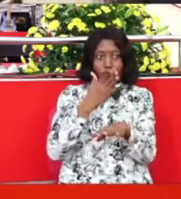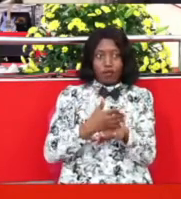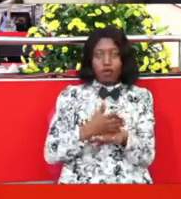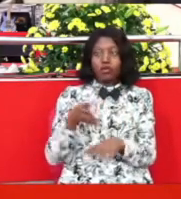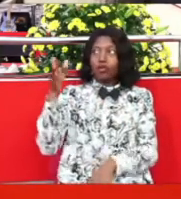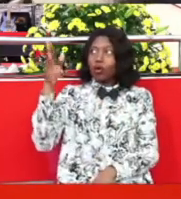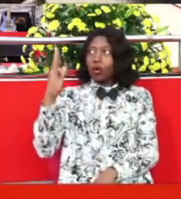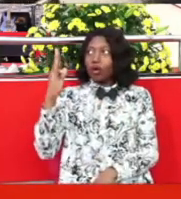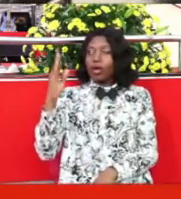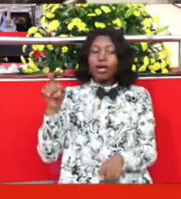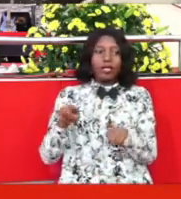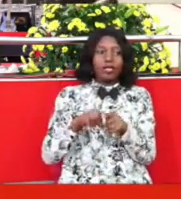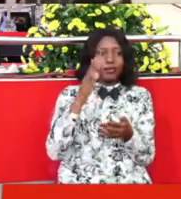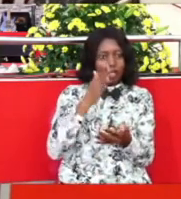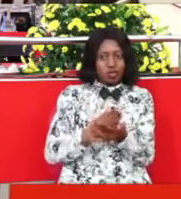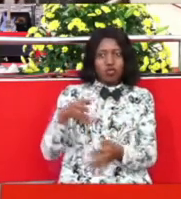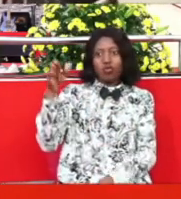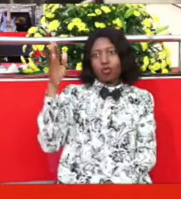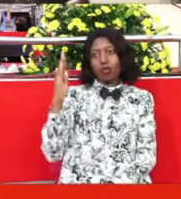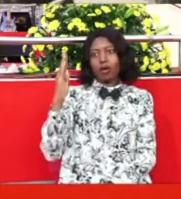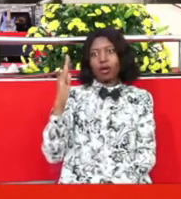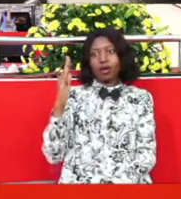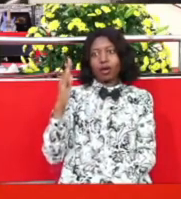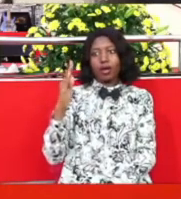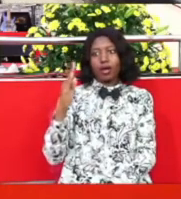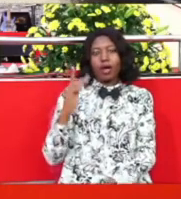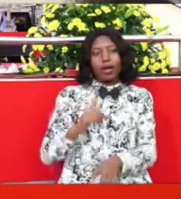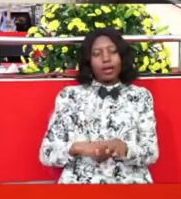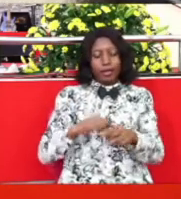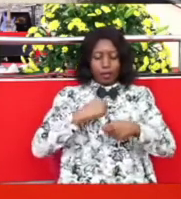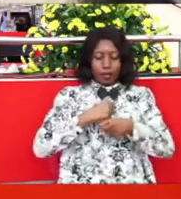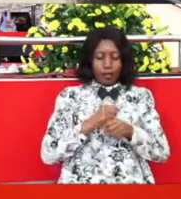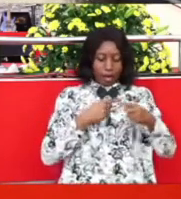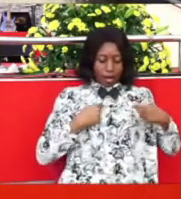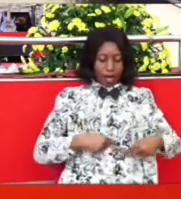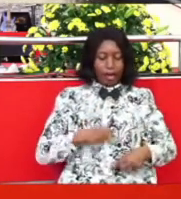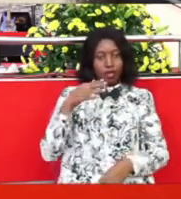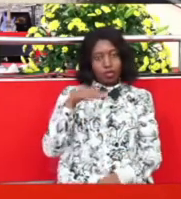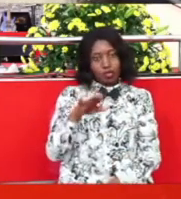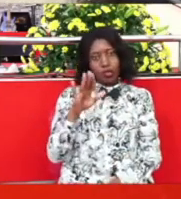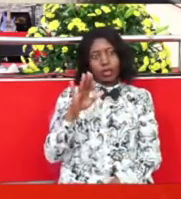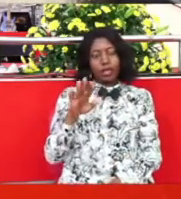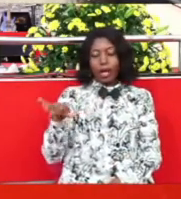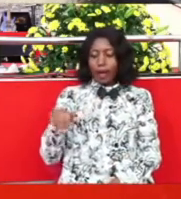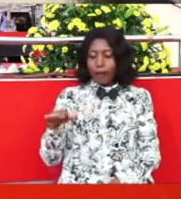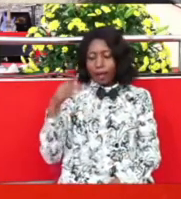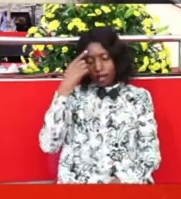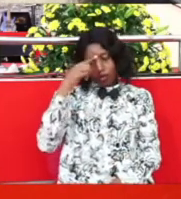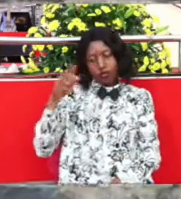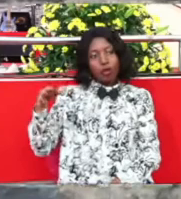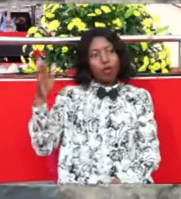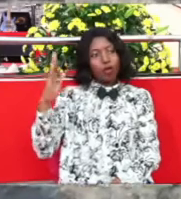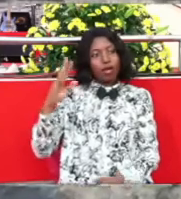our hearts a dwelling place for God. Tunapoifanya mioyo yetu ikawe mahali pa Mungu kuishi. We allow the fire of God to burn in us. Tunakubali moto